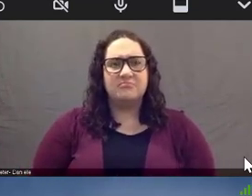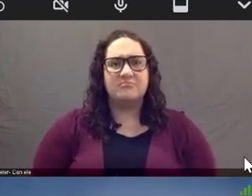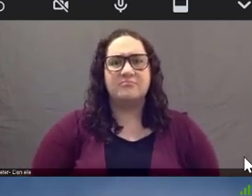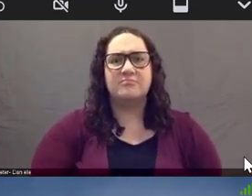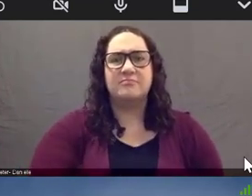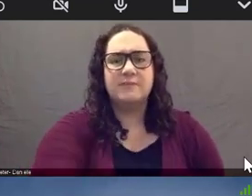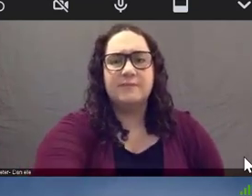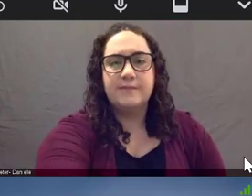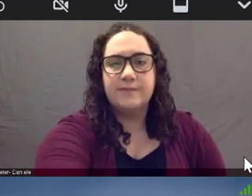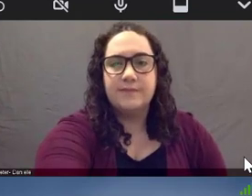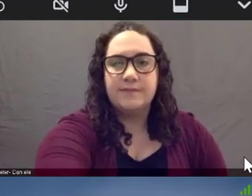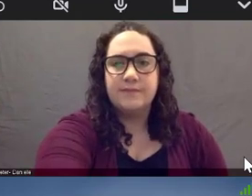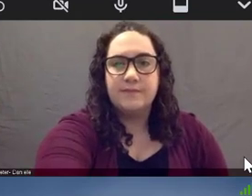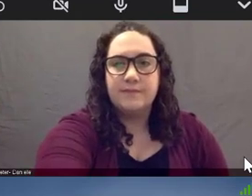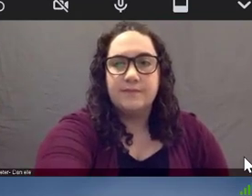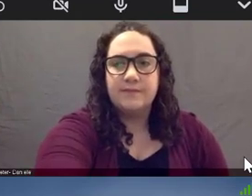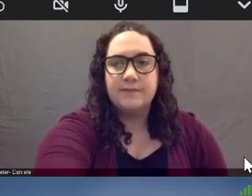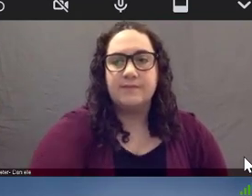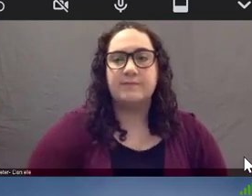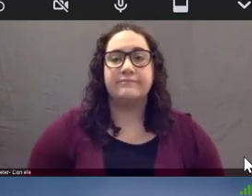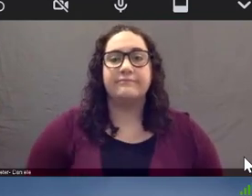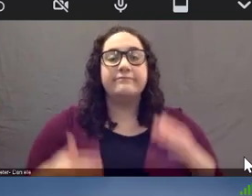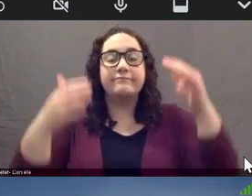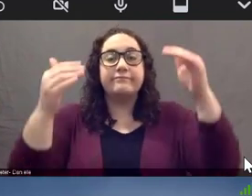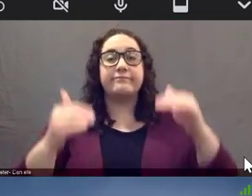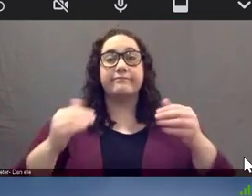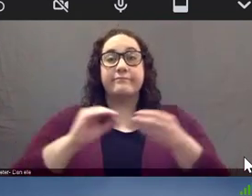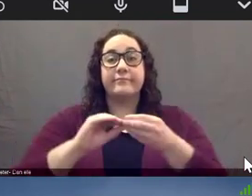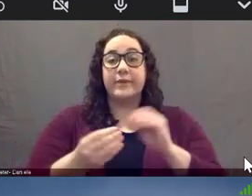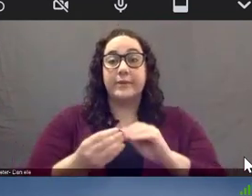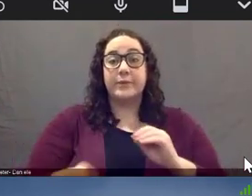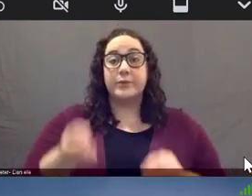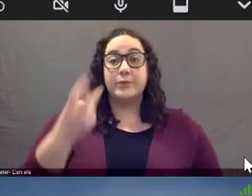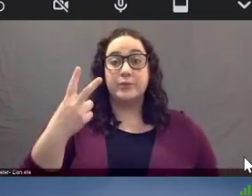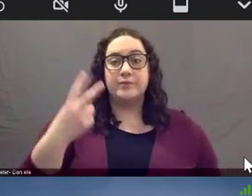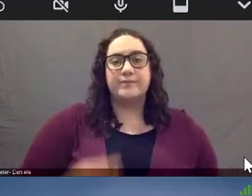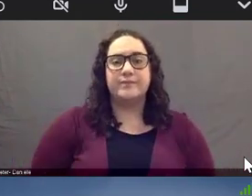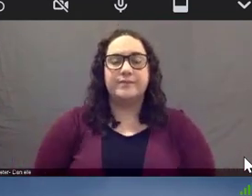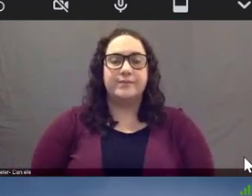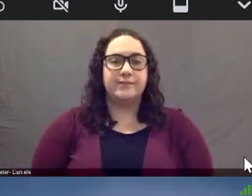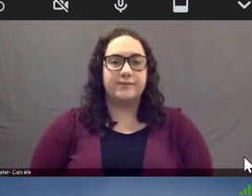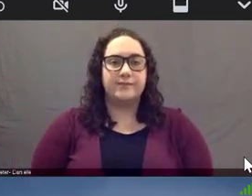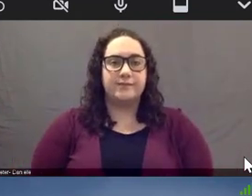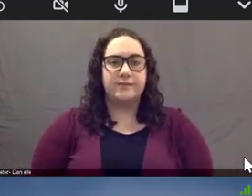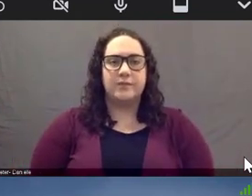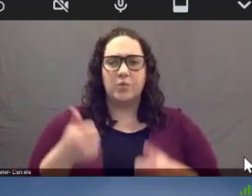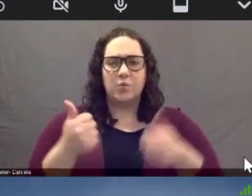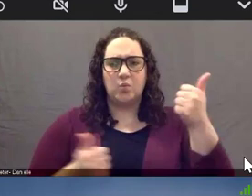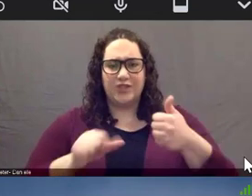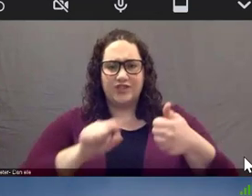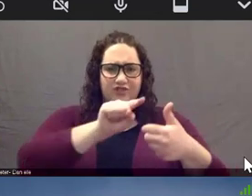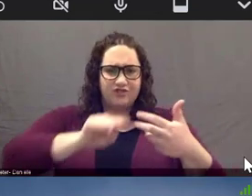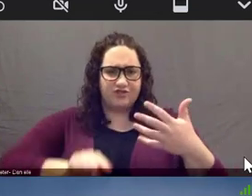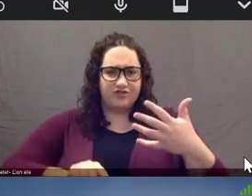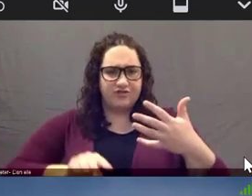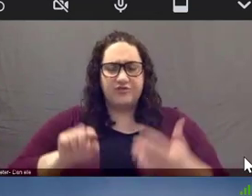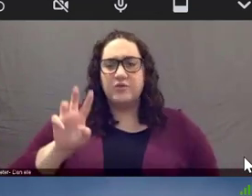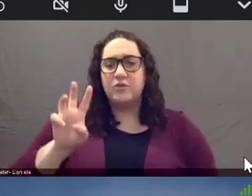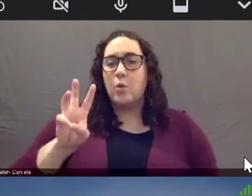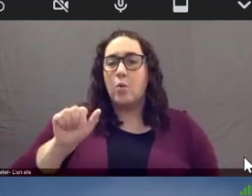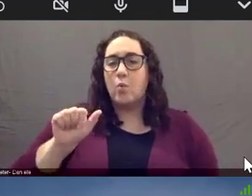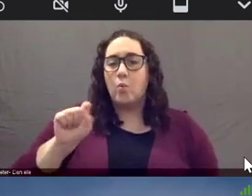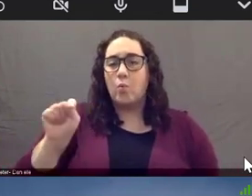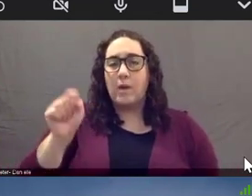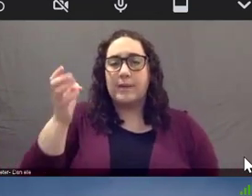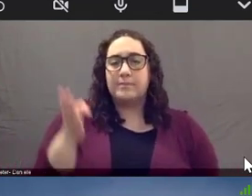The next question, which of the following has units of watts per Kelvin or watts per degree Celsius and is best